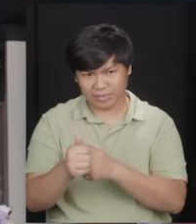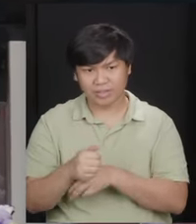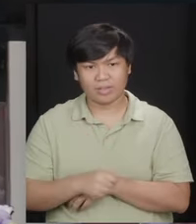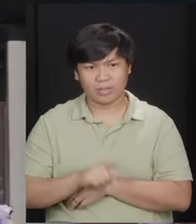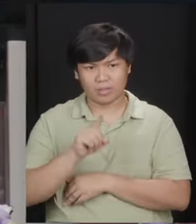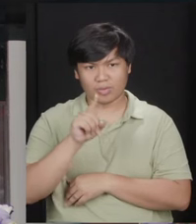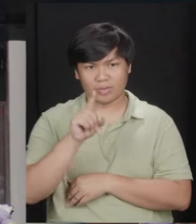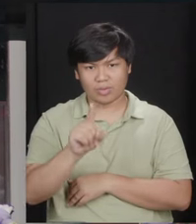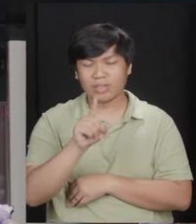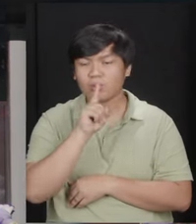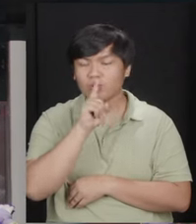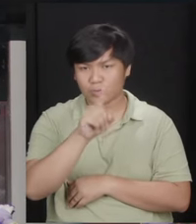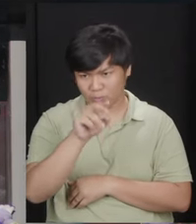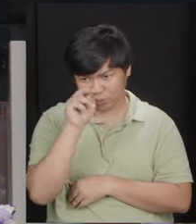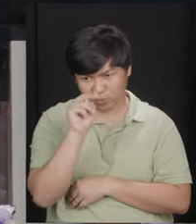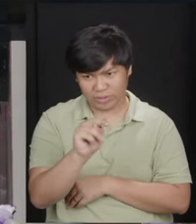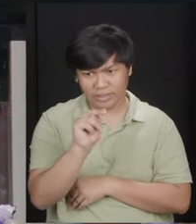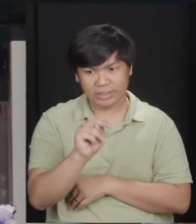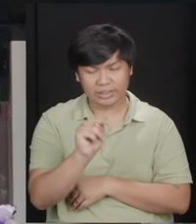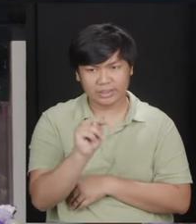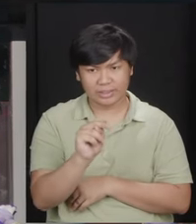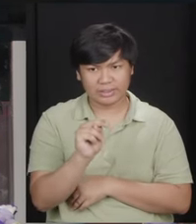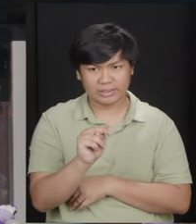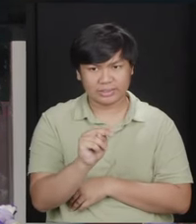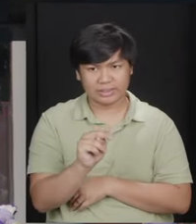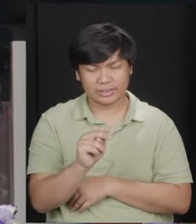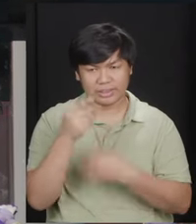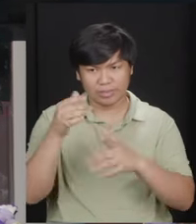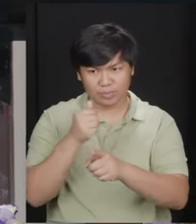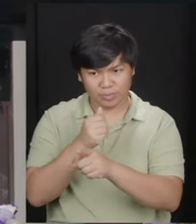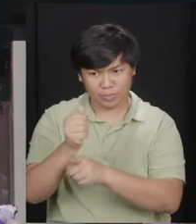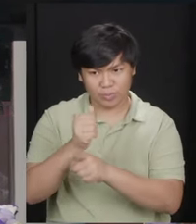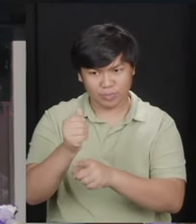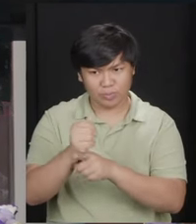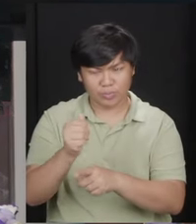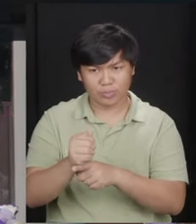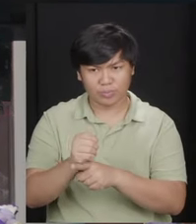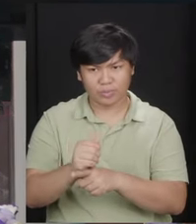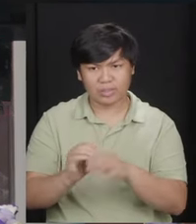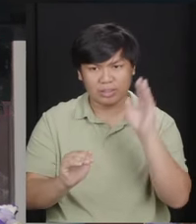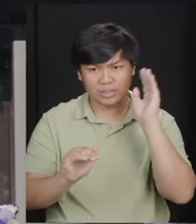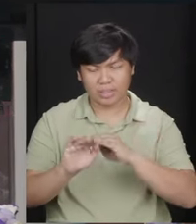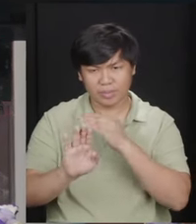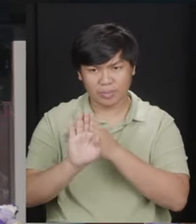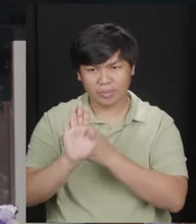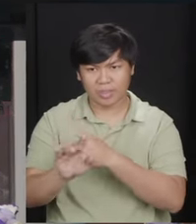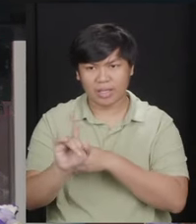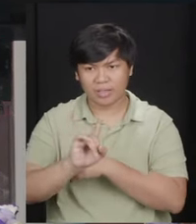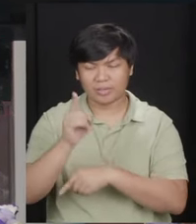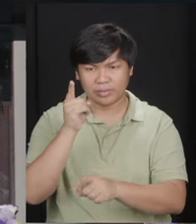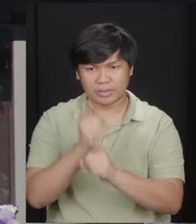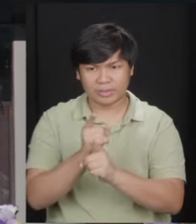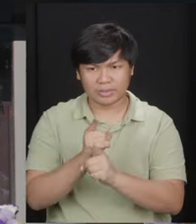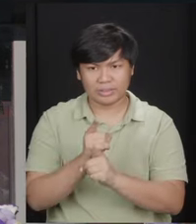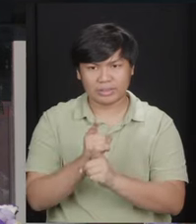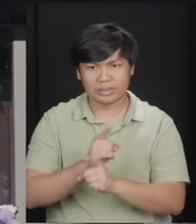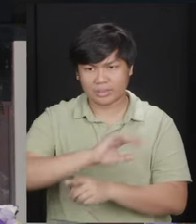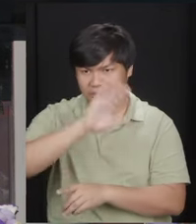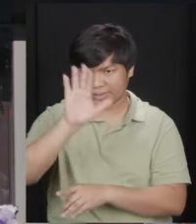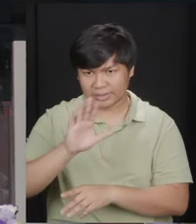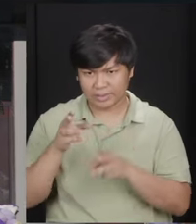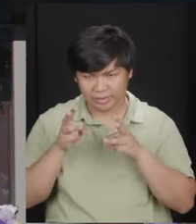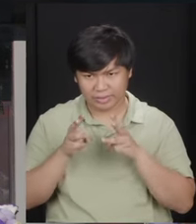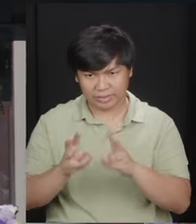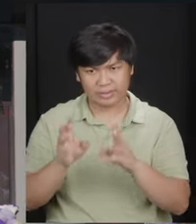has a legitimate need, and then they abuse you, instead of returning what is yours, you are not to give way